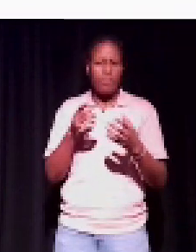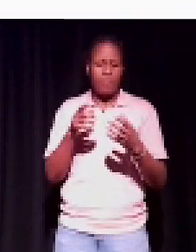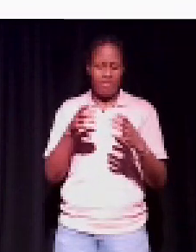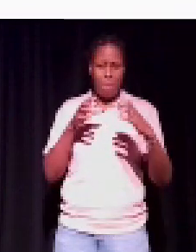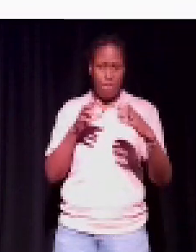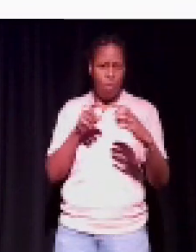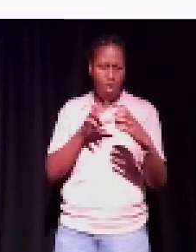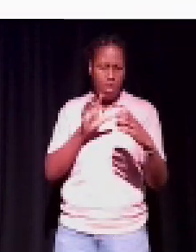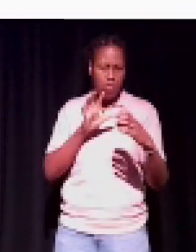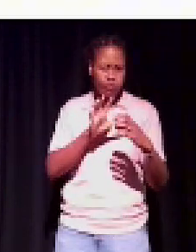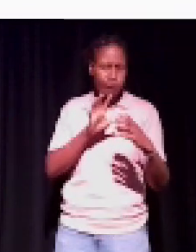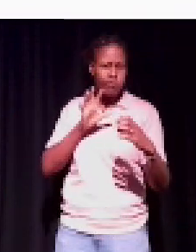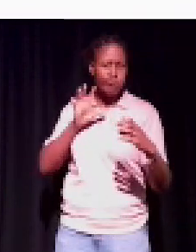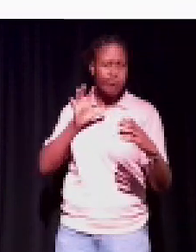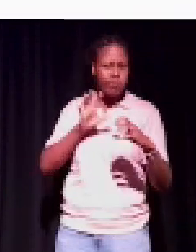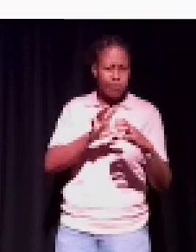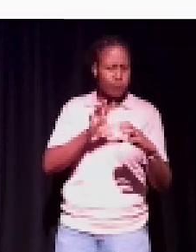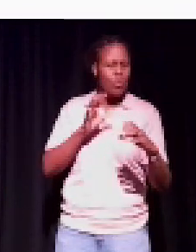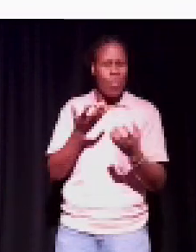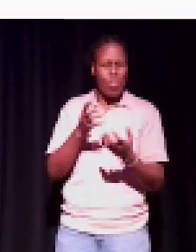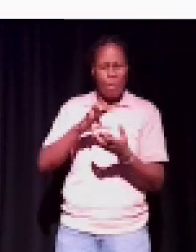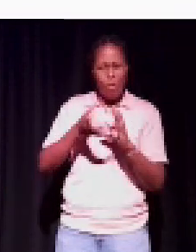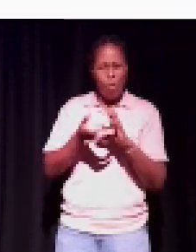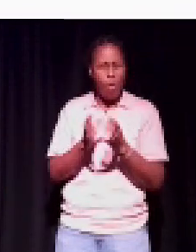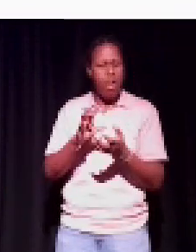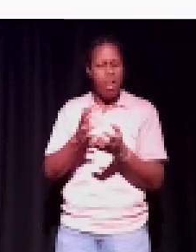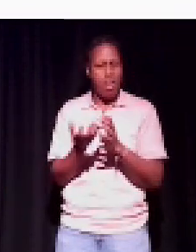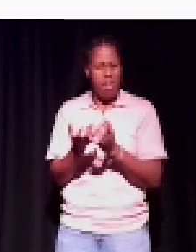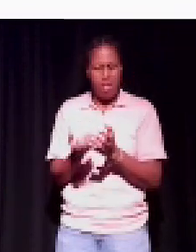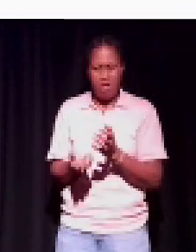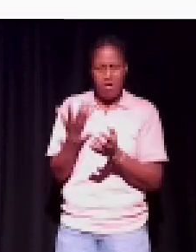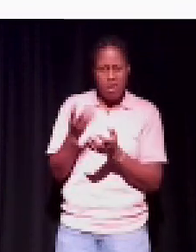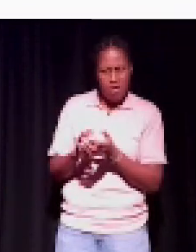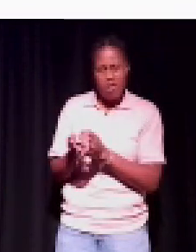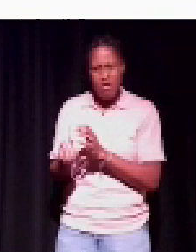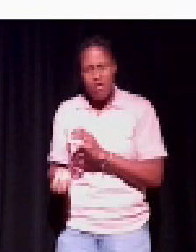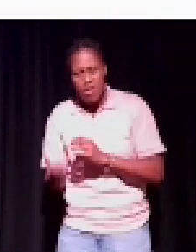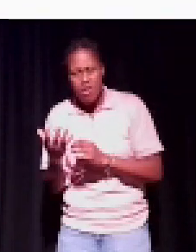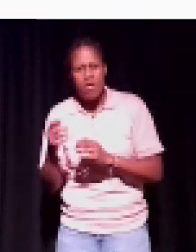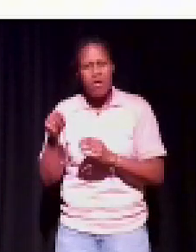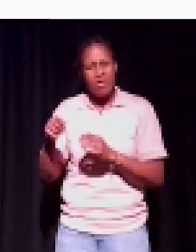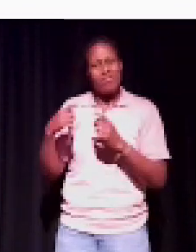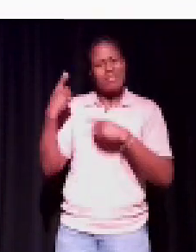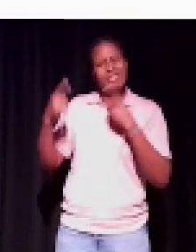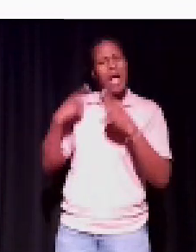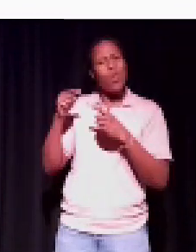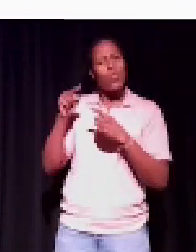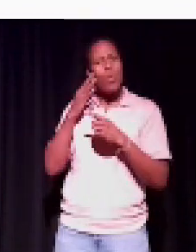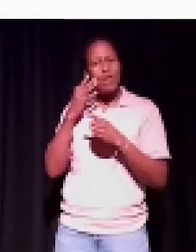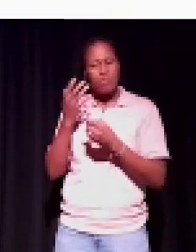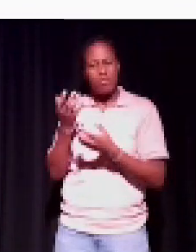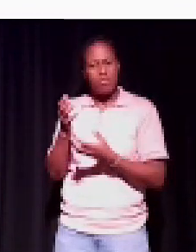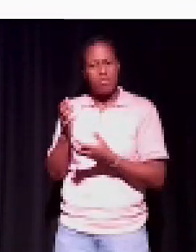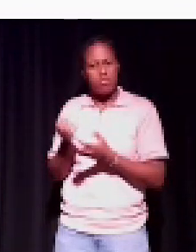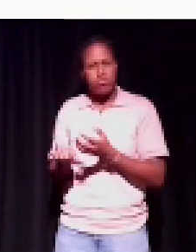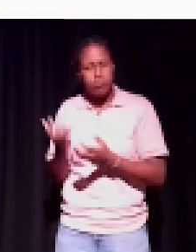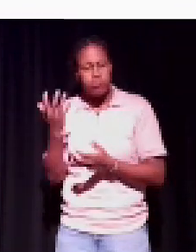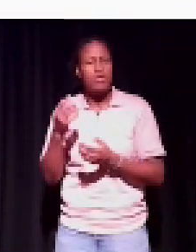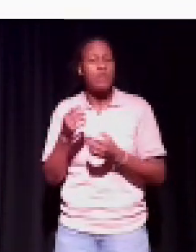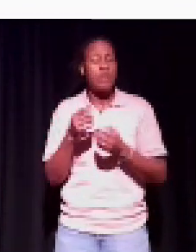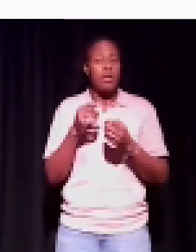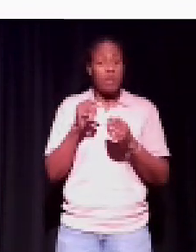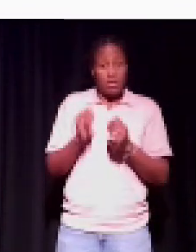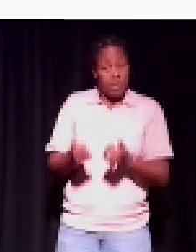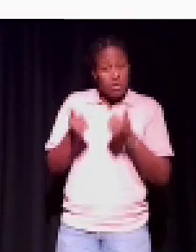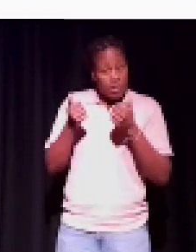sensing on them. The Oddball, which you saw before, again, these are all great things. I'm not criticizing them, but quite